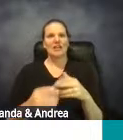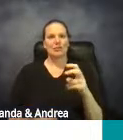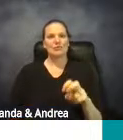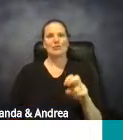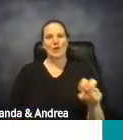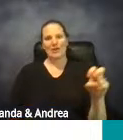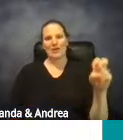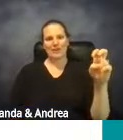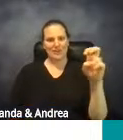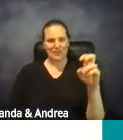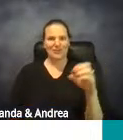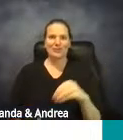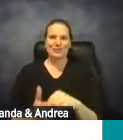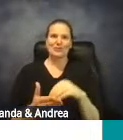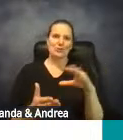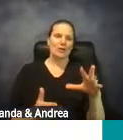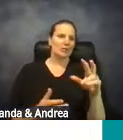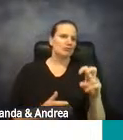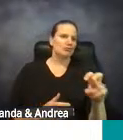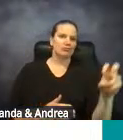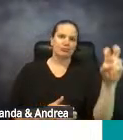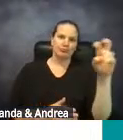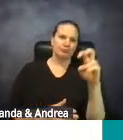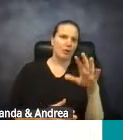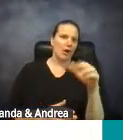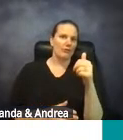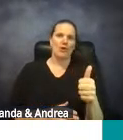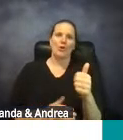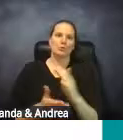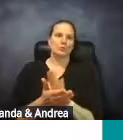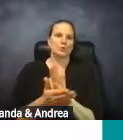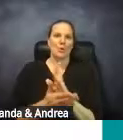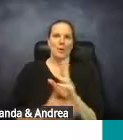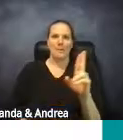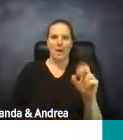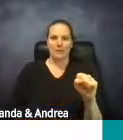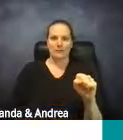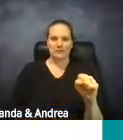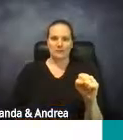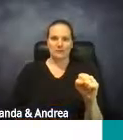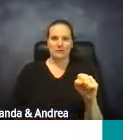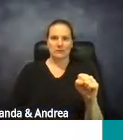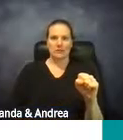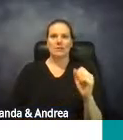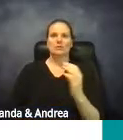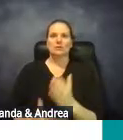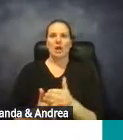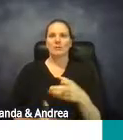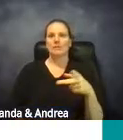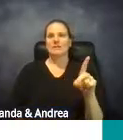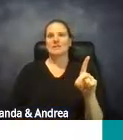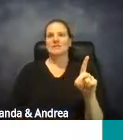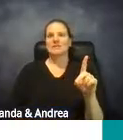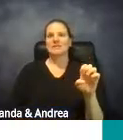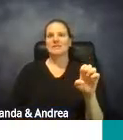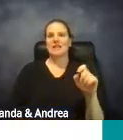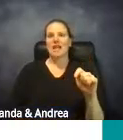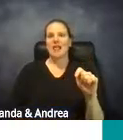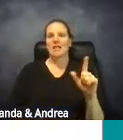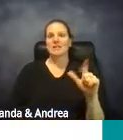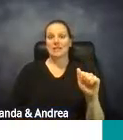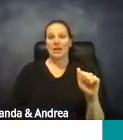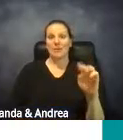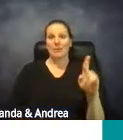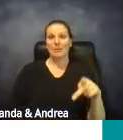The students traveled by their own school bus. They stopped at Delta Park and as well